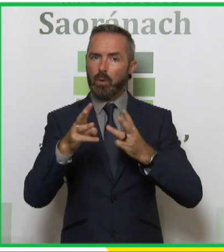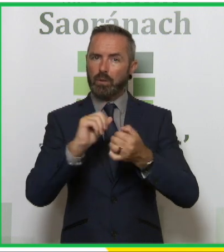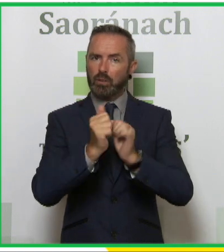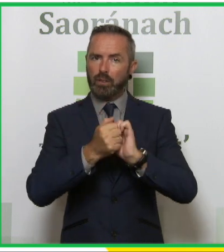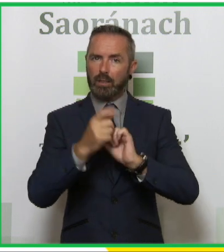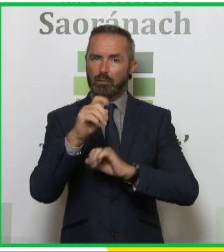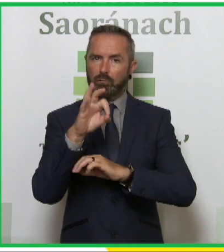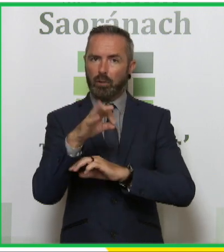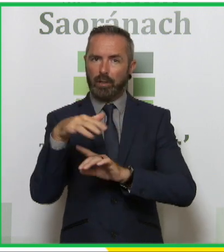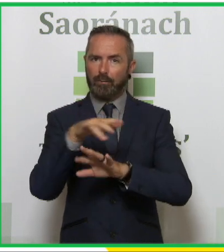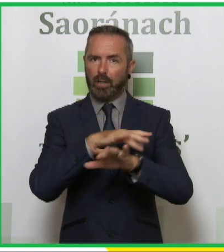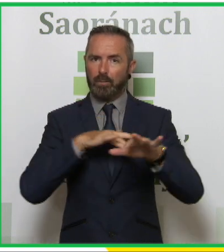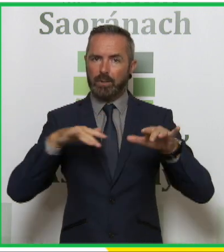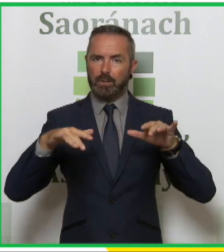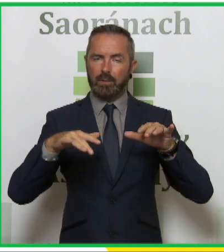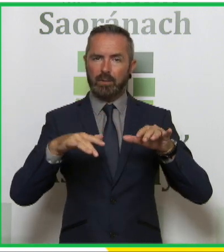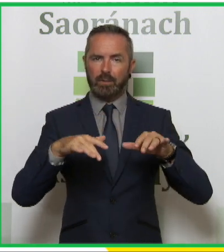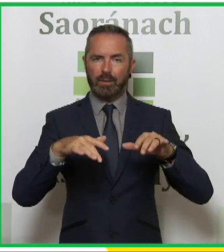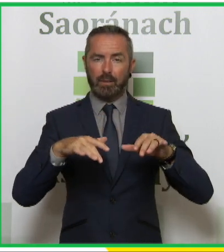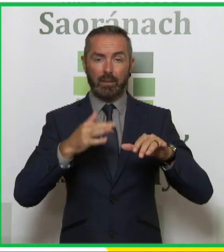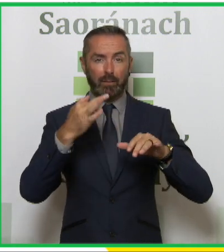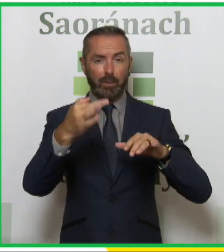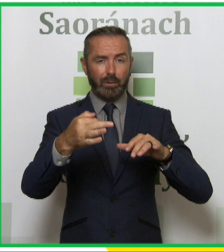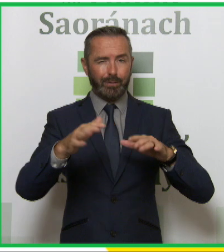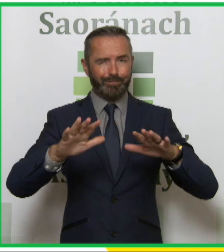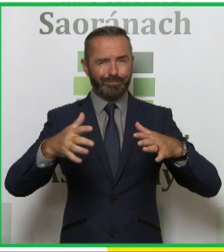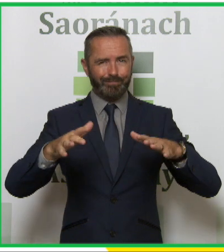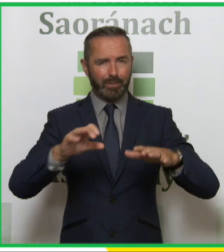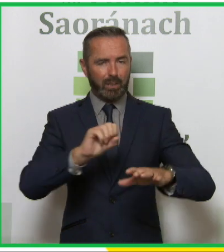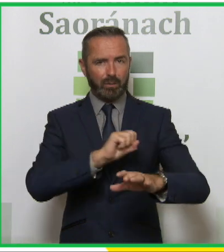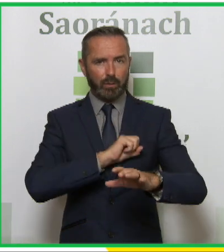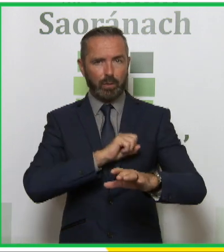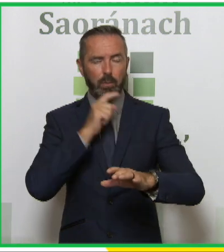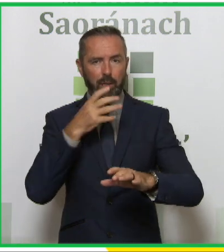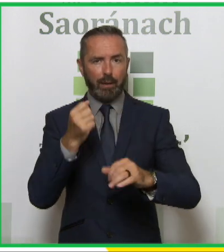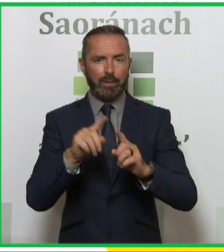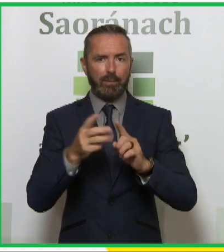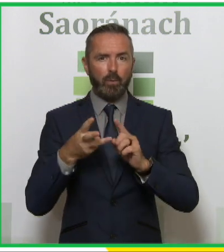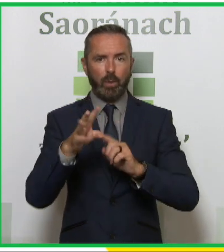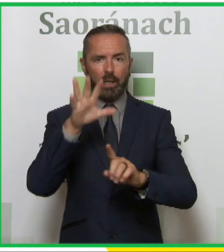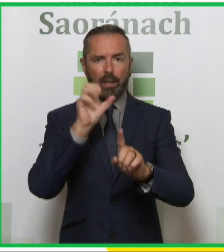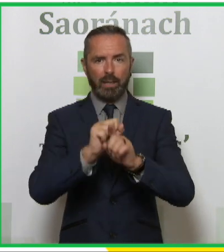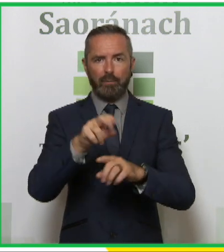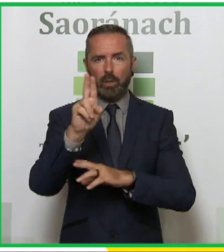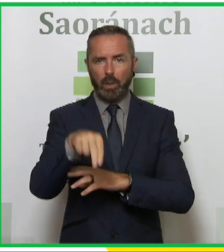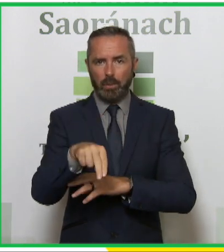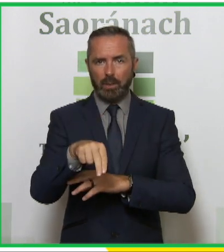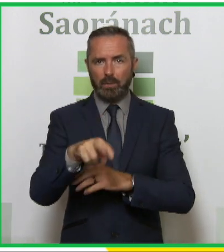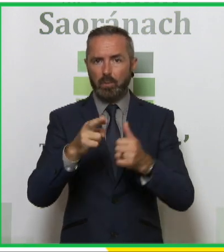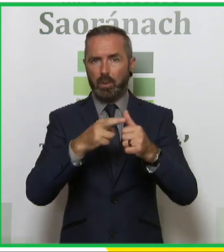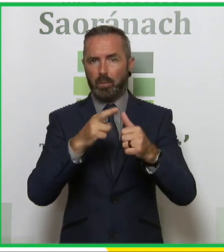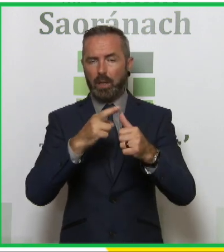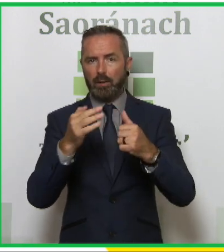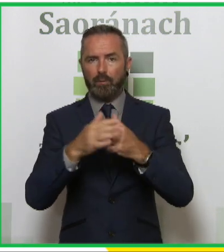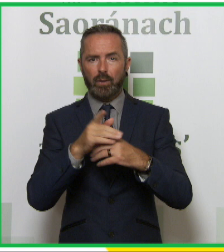environment. It's an uncertain future, but there are ways of identifying possibilities and preparing for them.